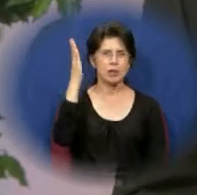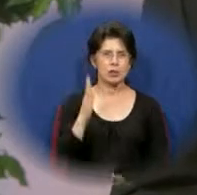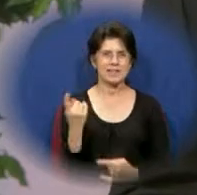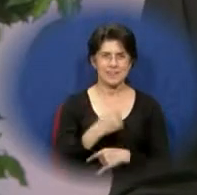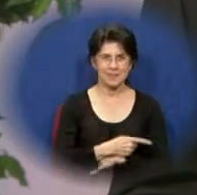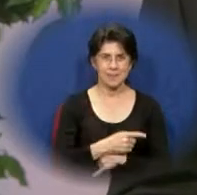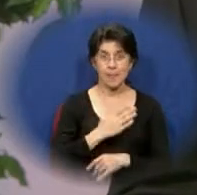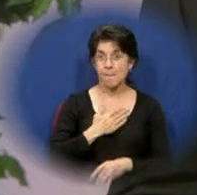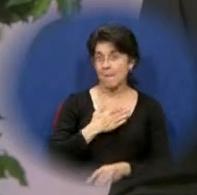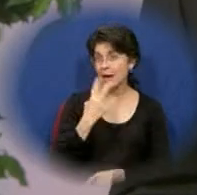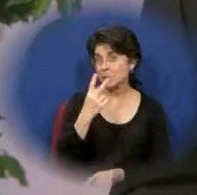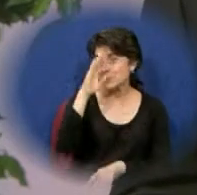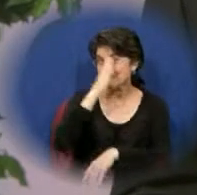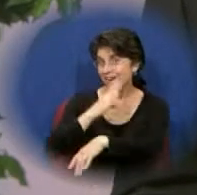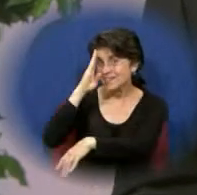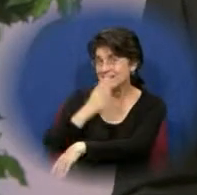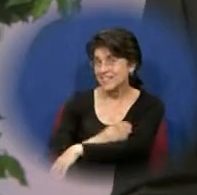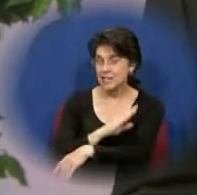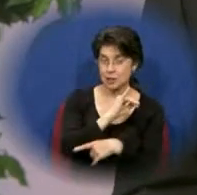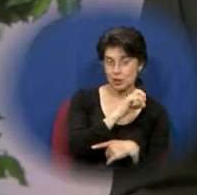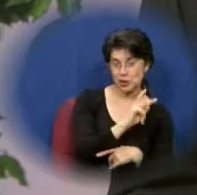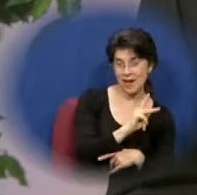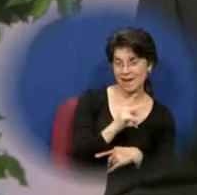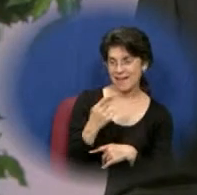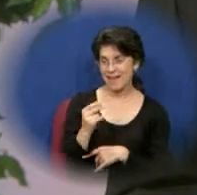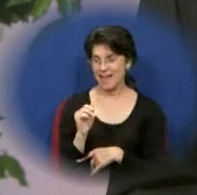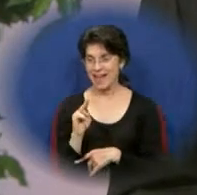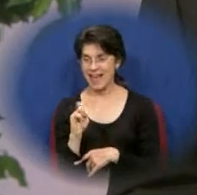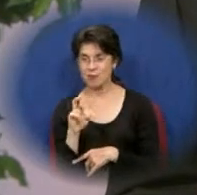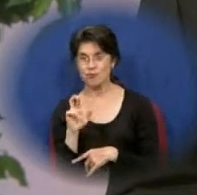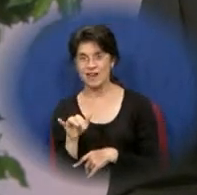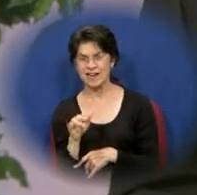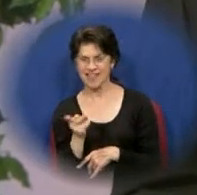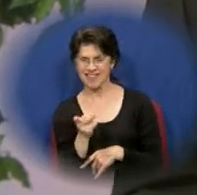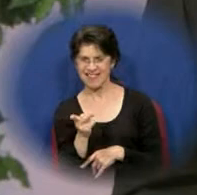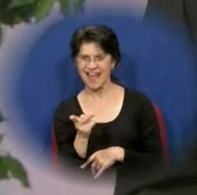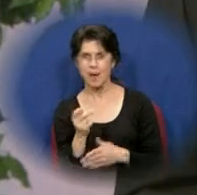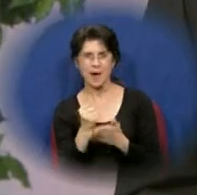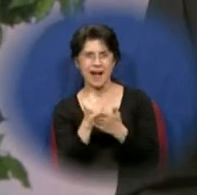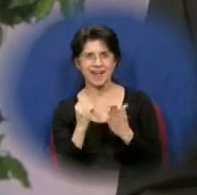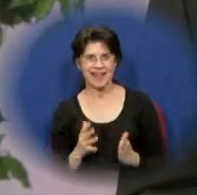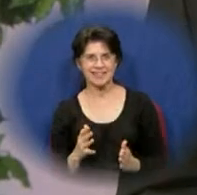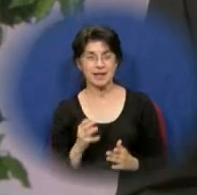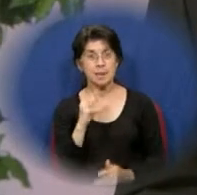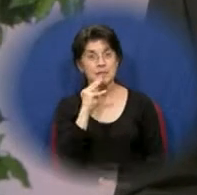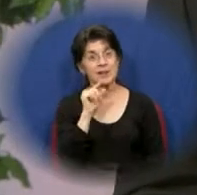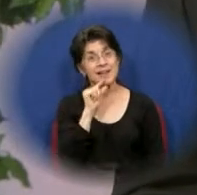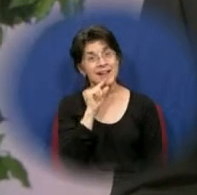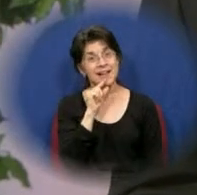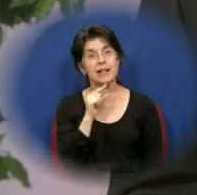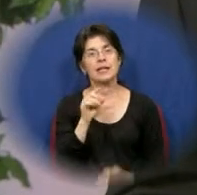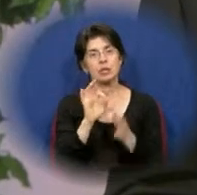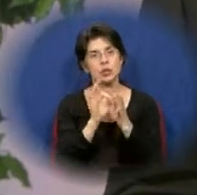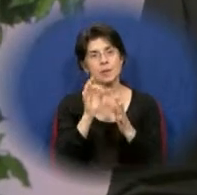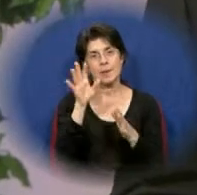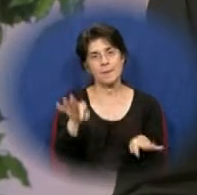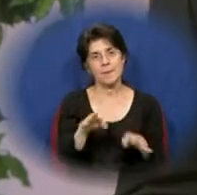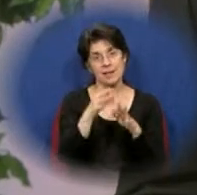sons, Jack and Henry Slushy, served as our acolytes. Michelle Guyette interpreted the Mass for the